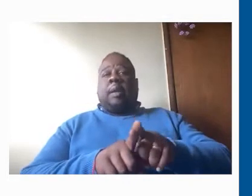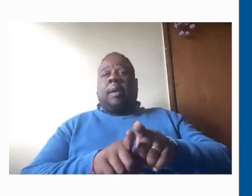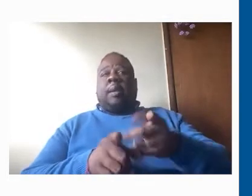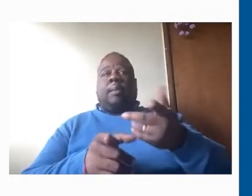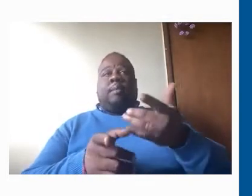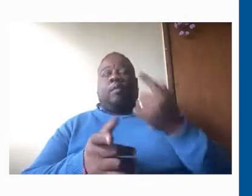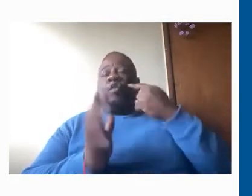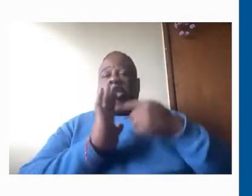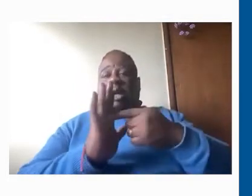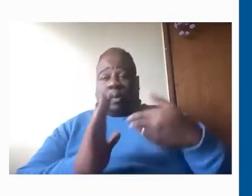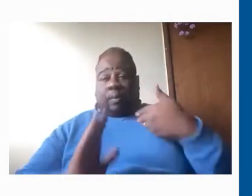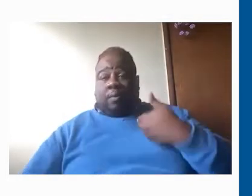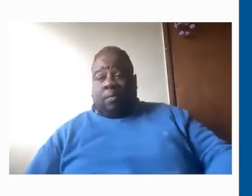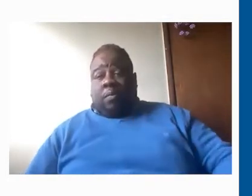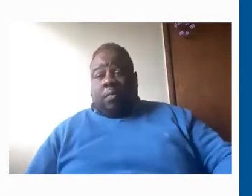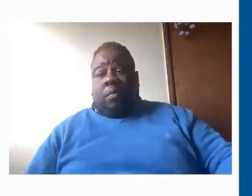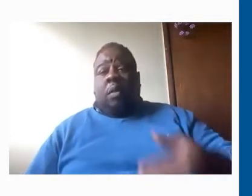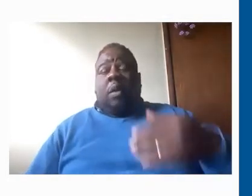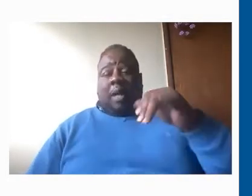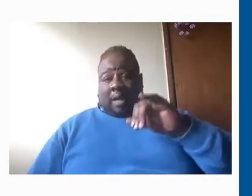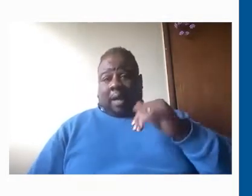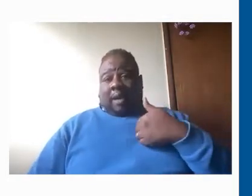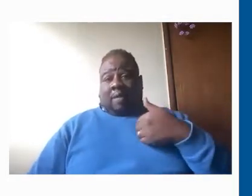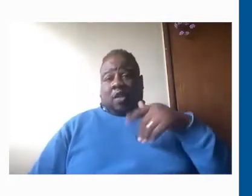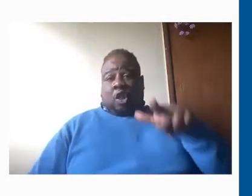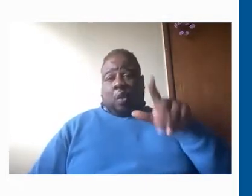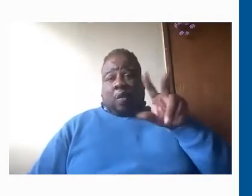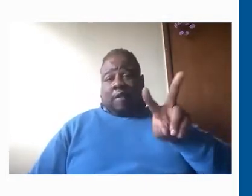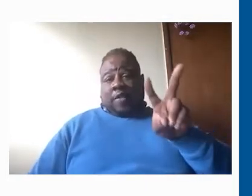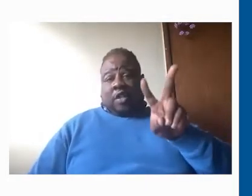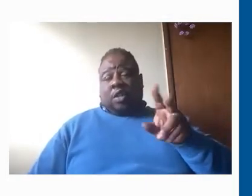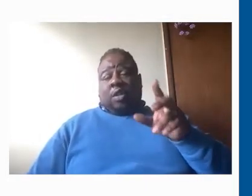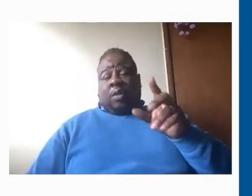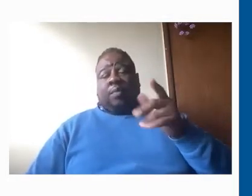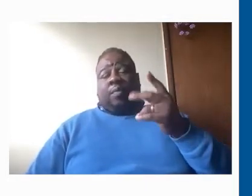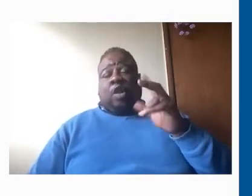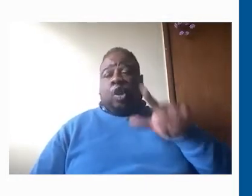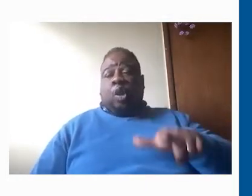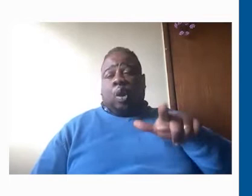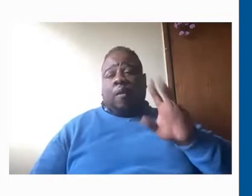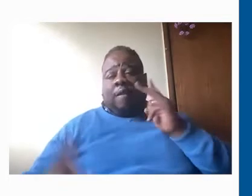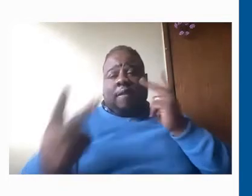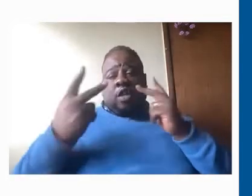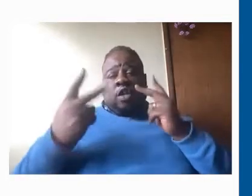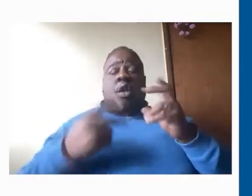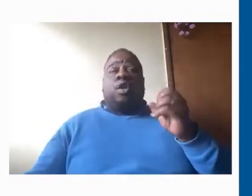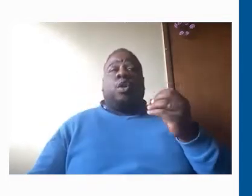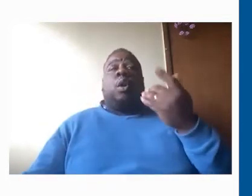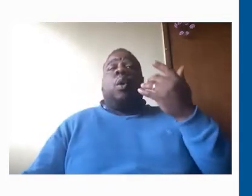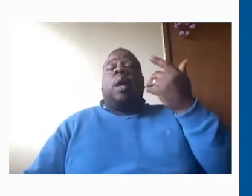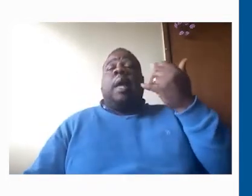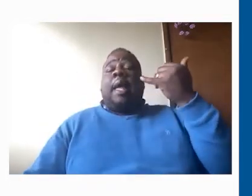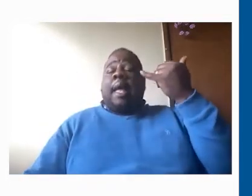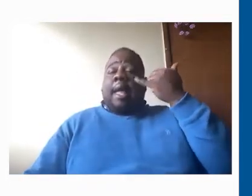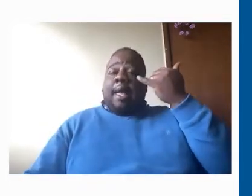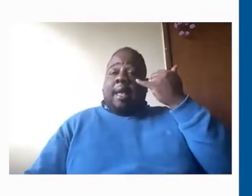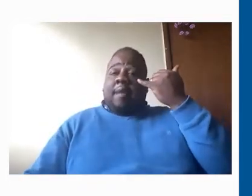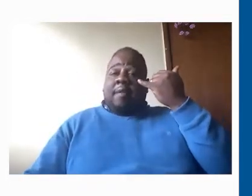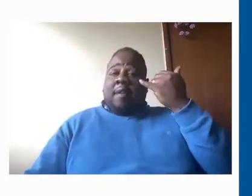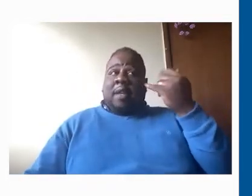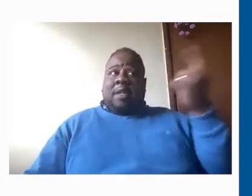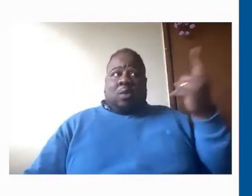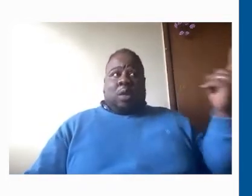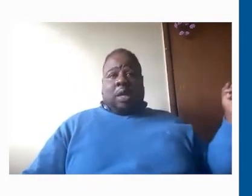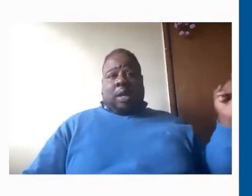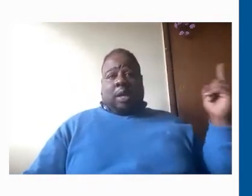it's a little bit scary sometimes. So those are the things that you want to keep in mind, communicate, even if you're not deaf or blind or low